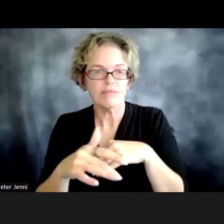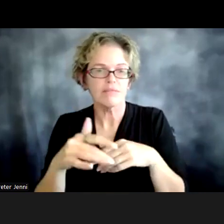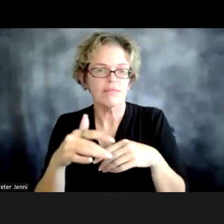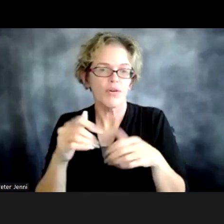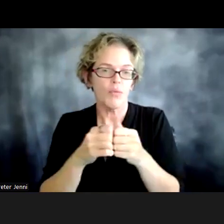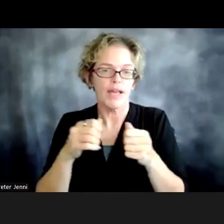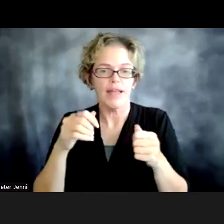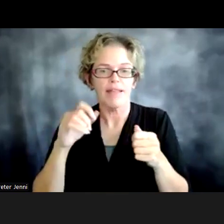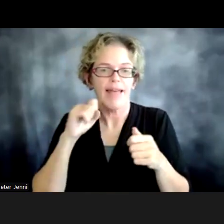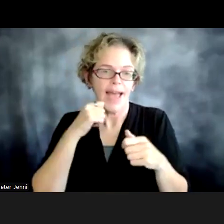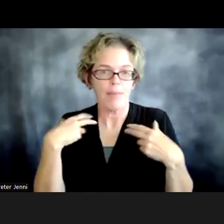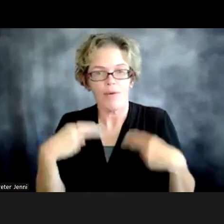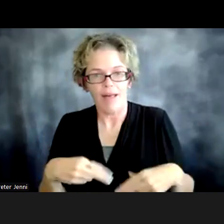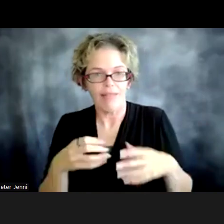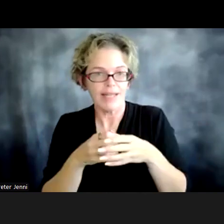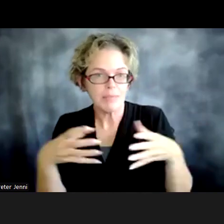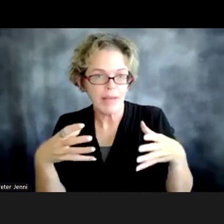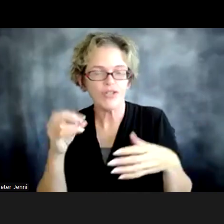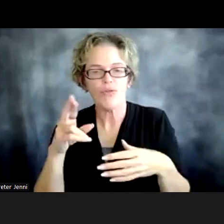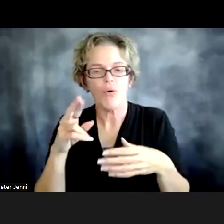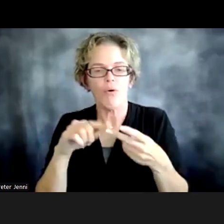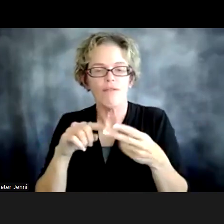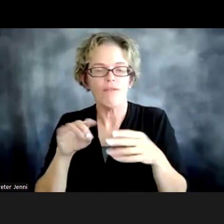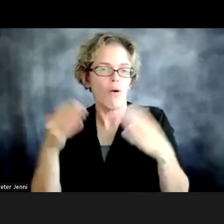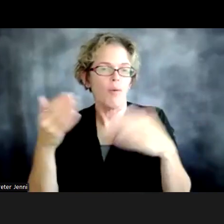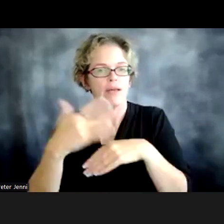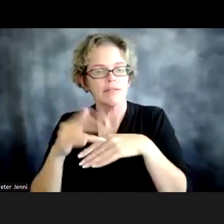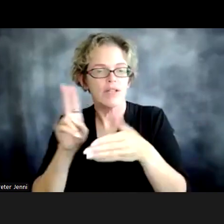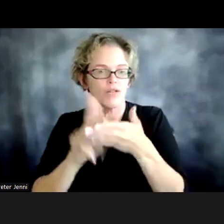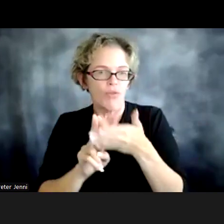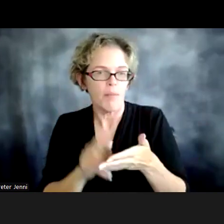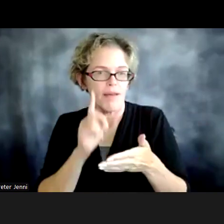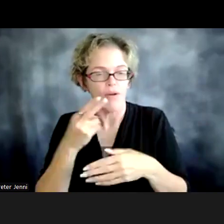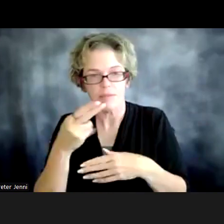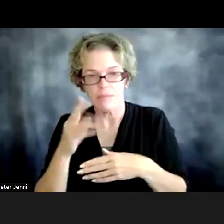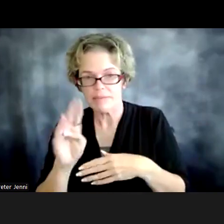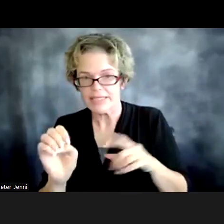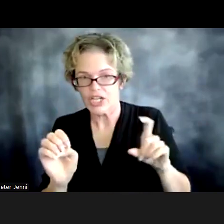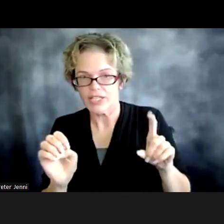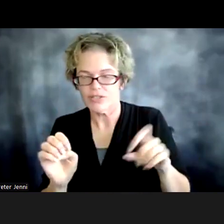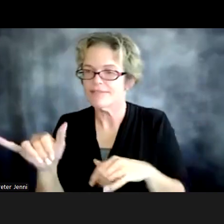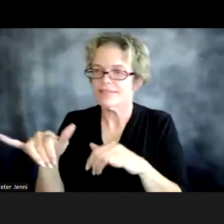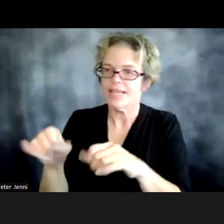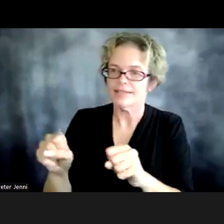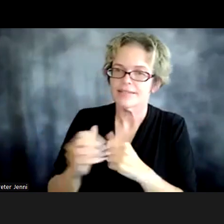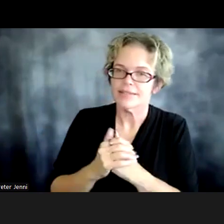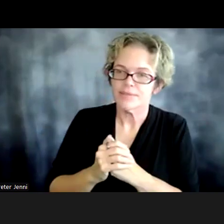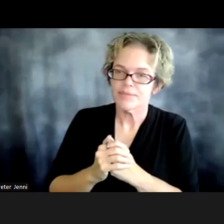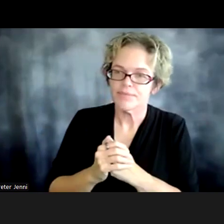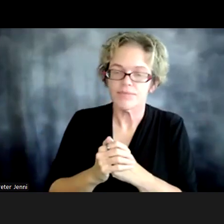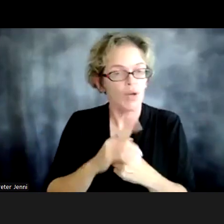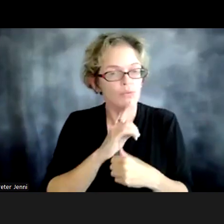Expansion or for open enrollment at Health Benefit Exchange? Yes. Okay,